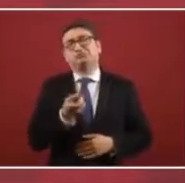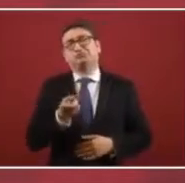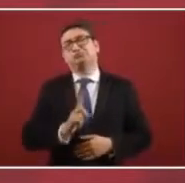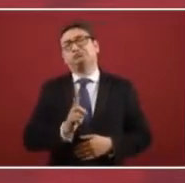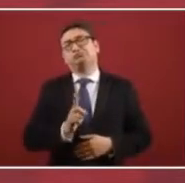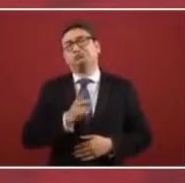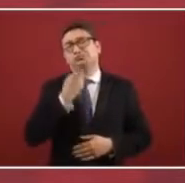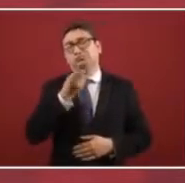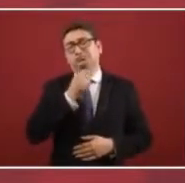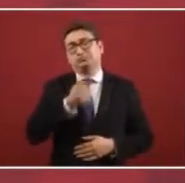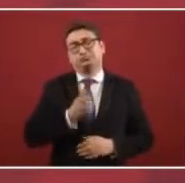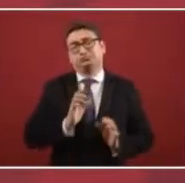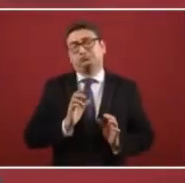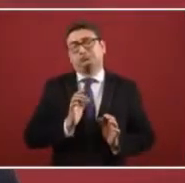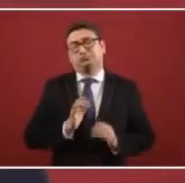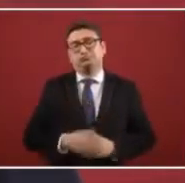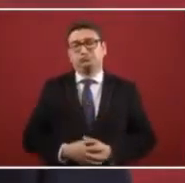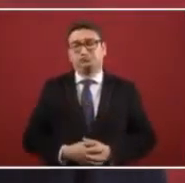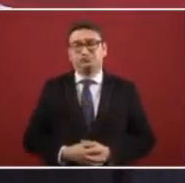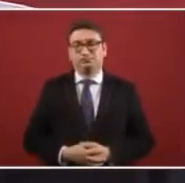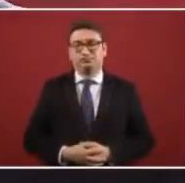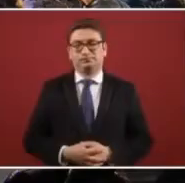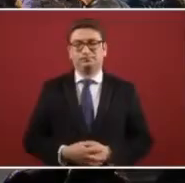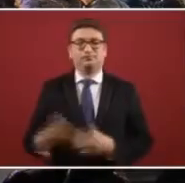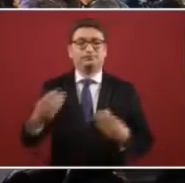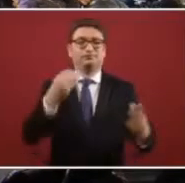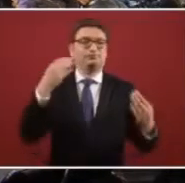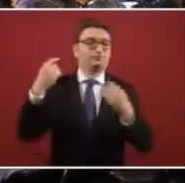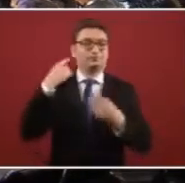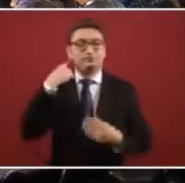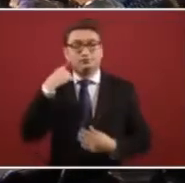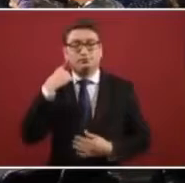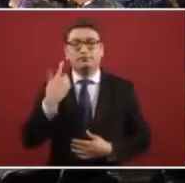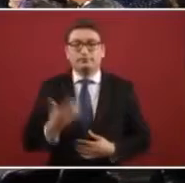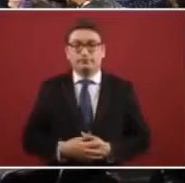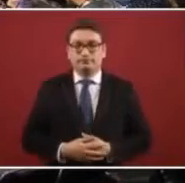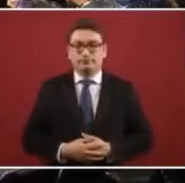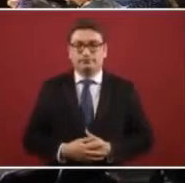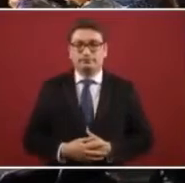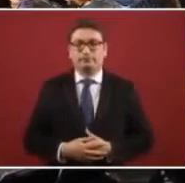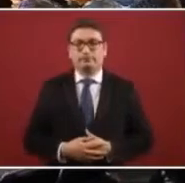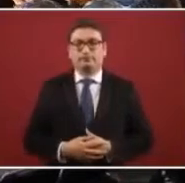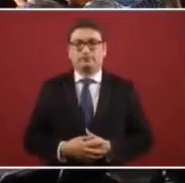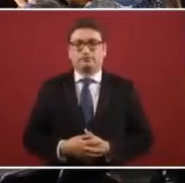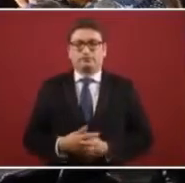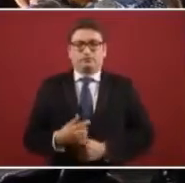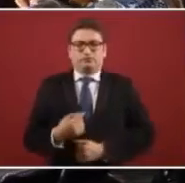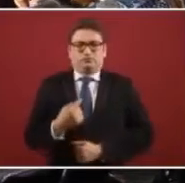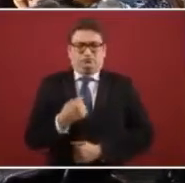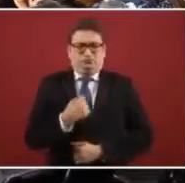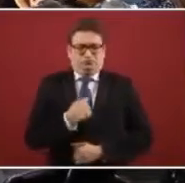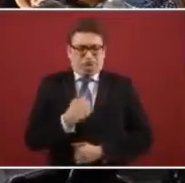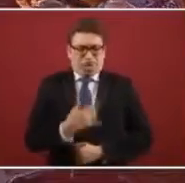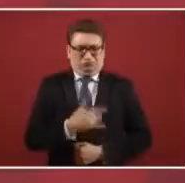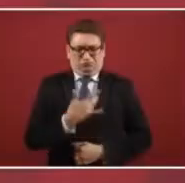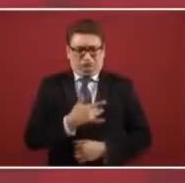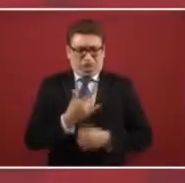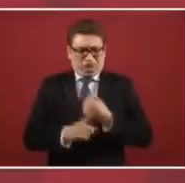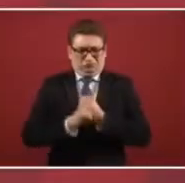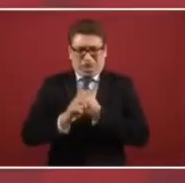little finger is saying, he's saying, I have no problem